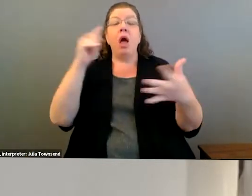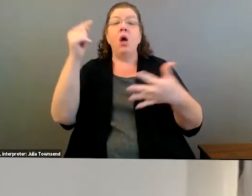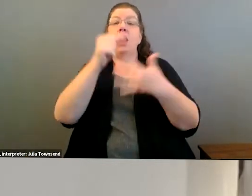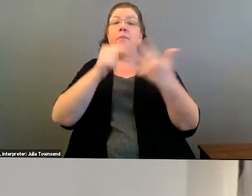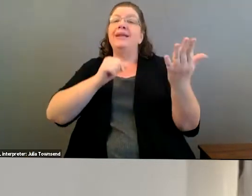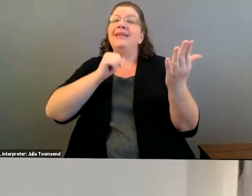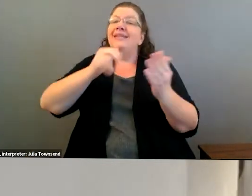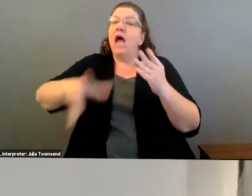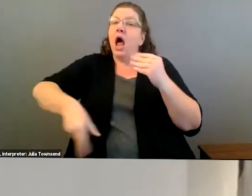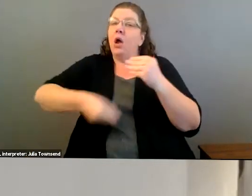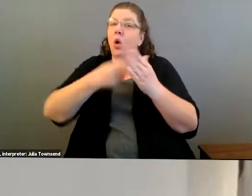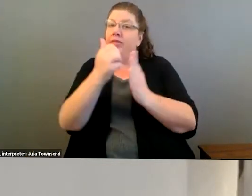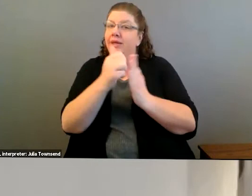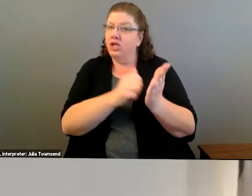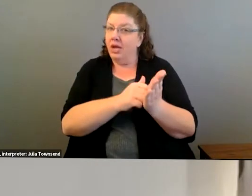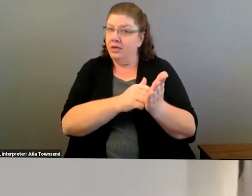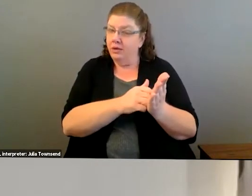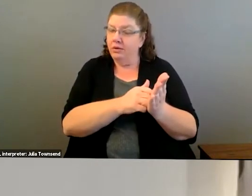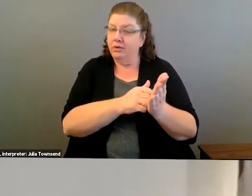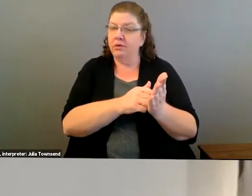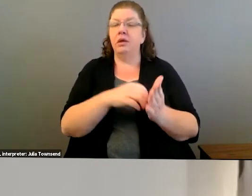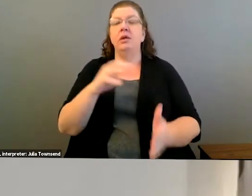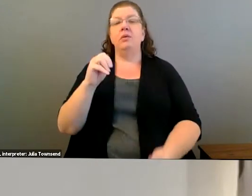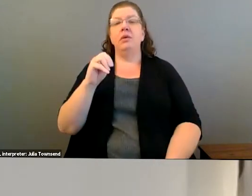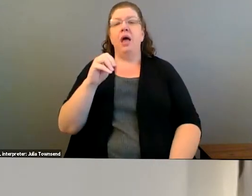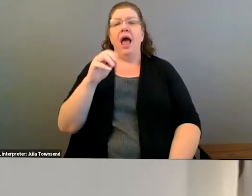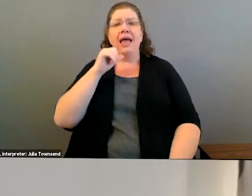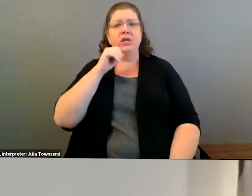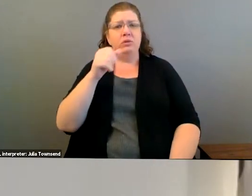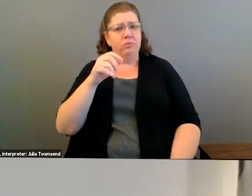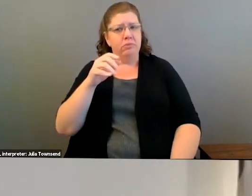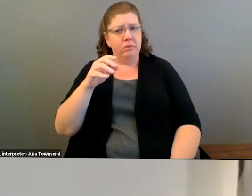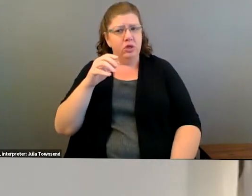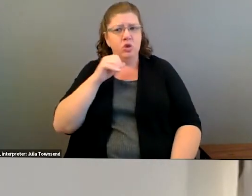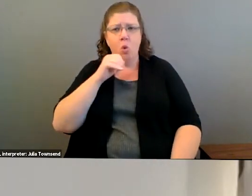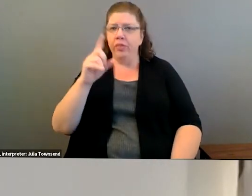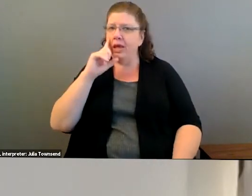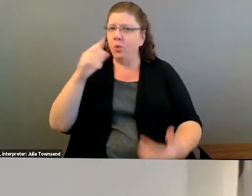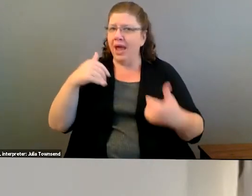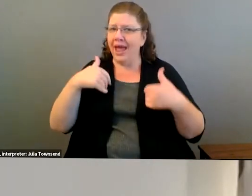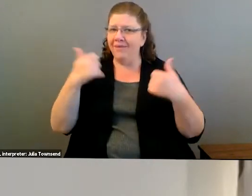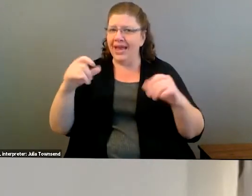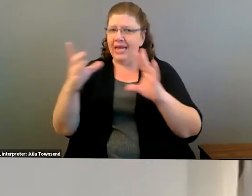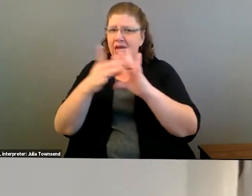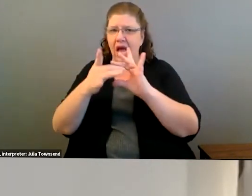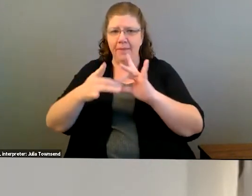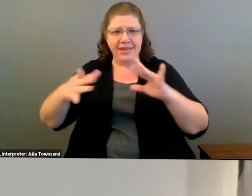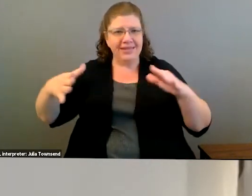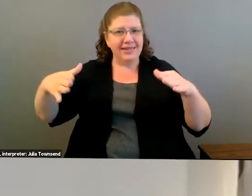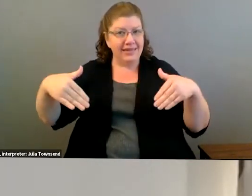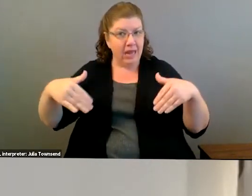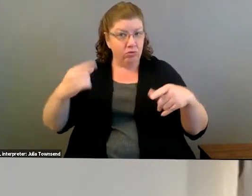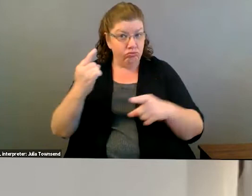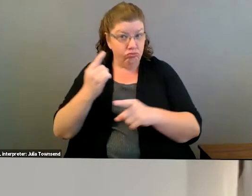not on the agenda. Mr. Hugh, I believe that we do not have any comments of that nature right now. Can you